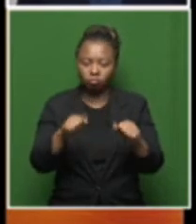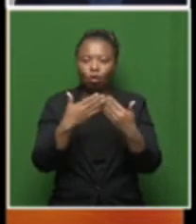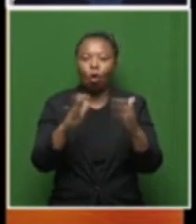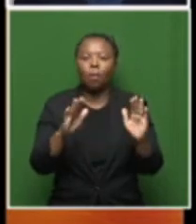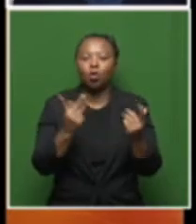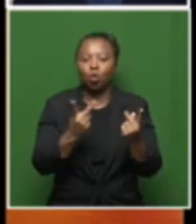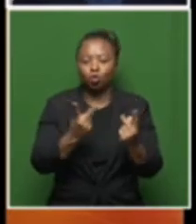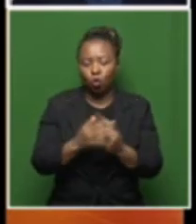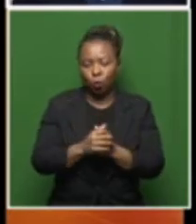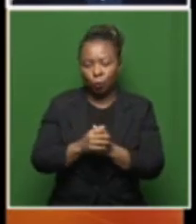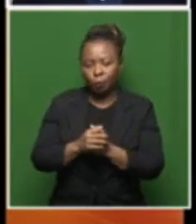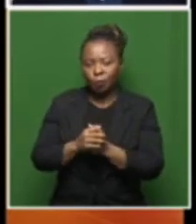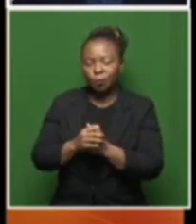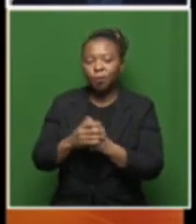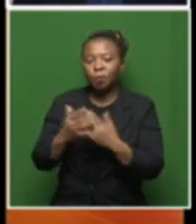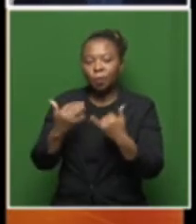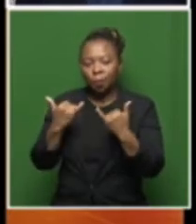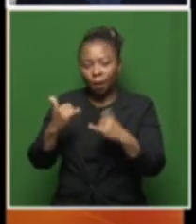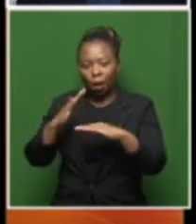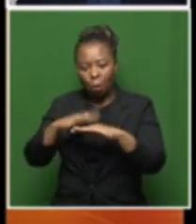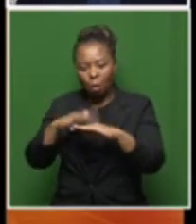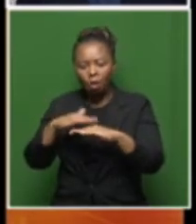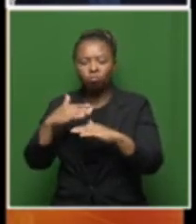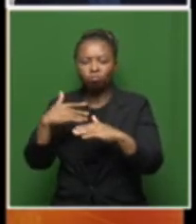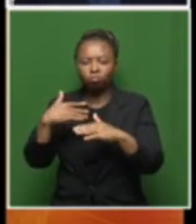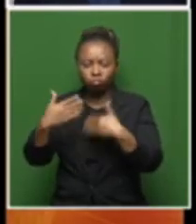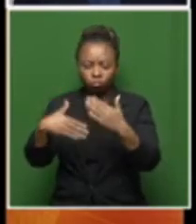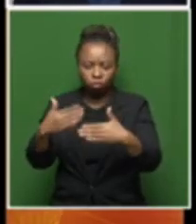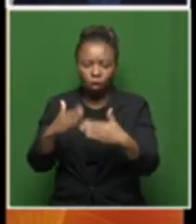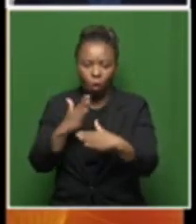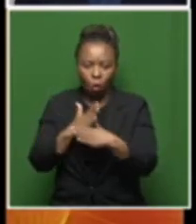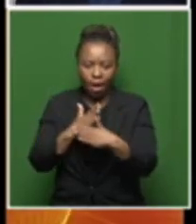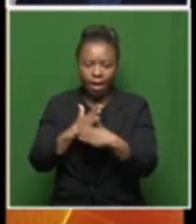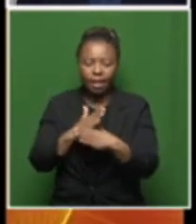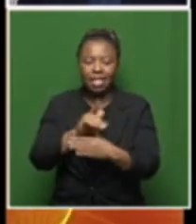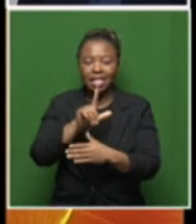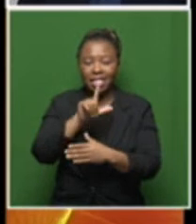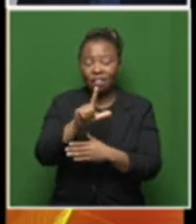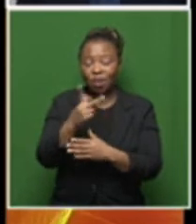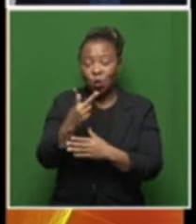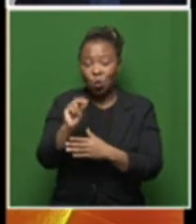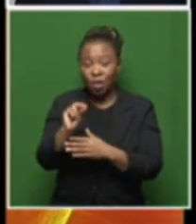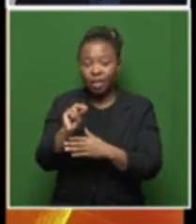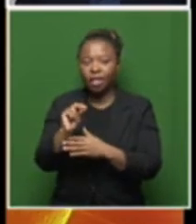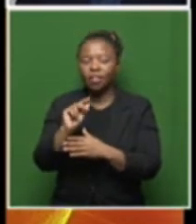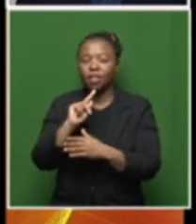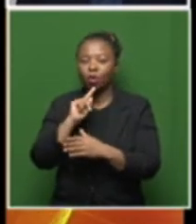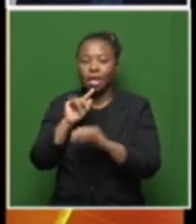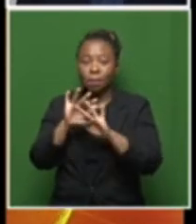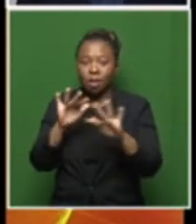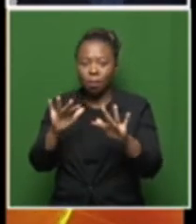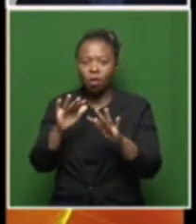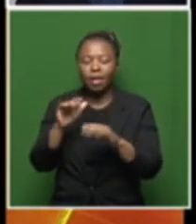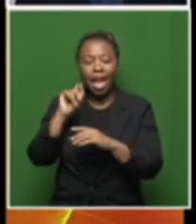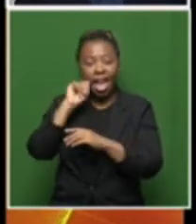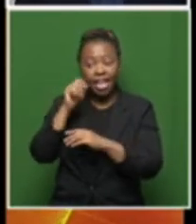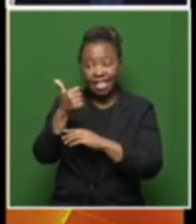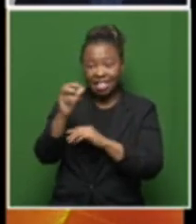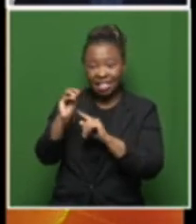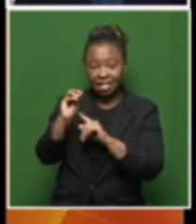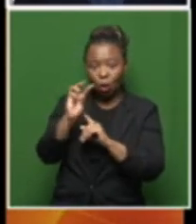is a cascade that we're now building up. So you can see there's 720,000 people over the age of 60 in the Western